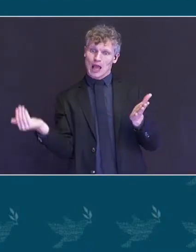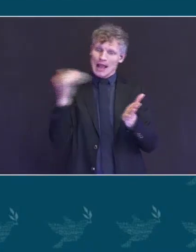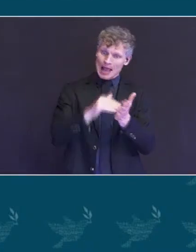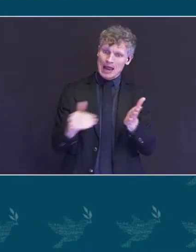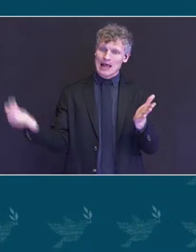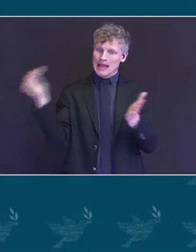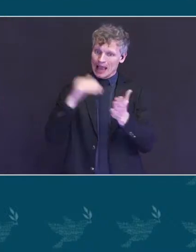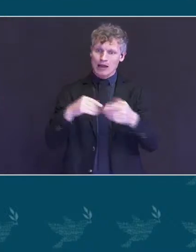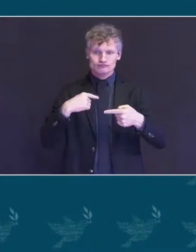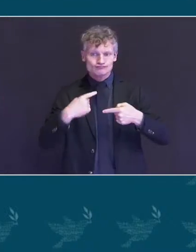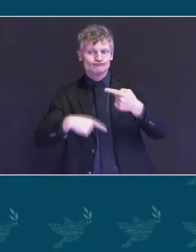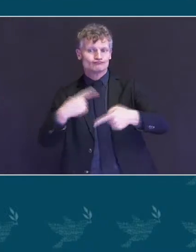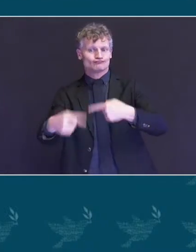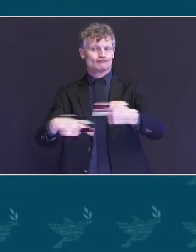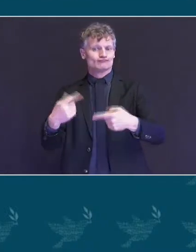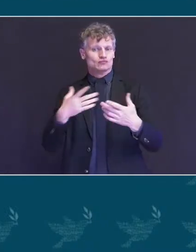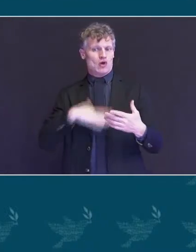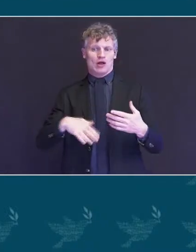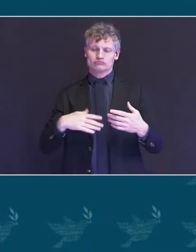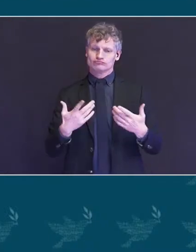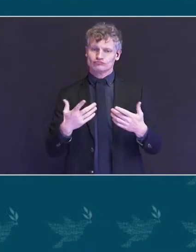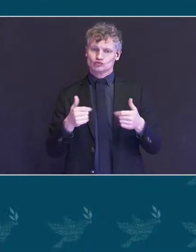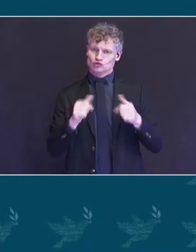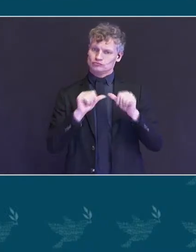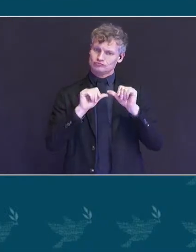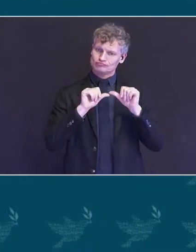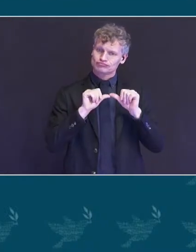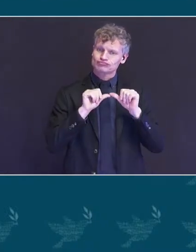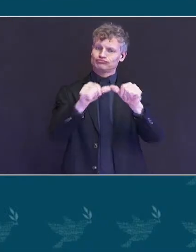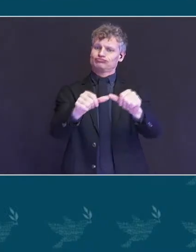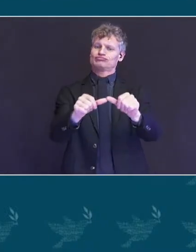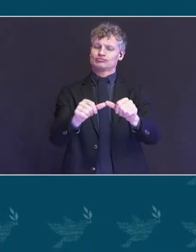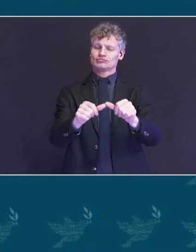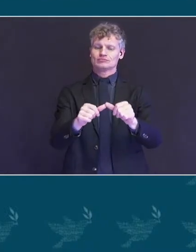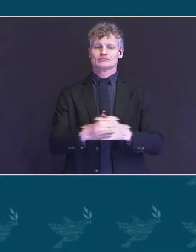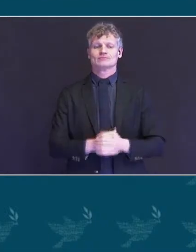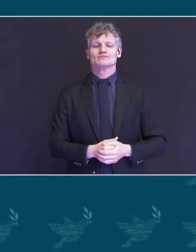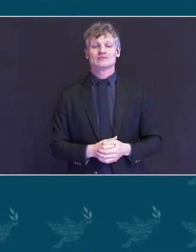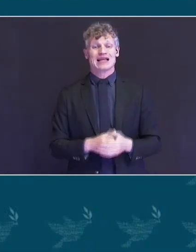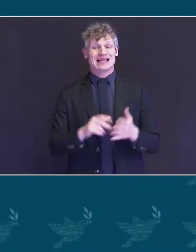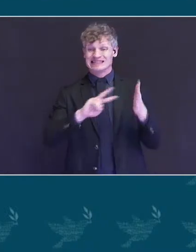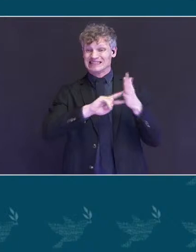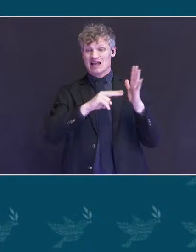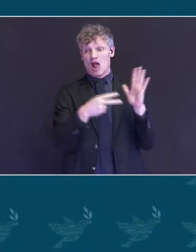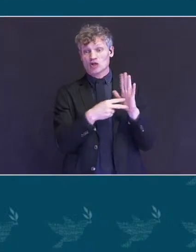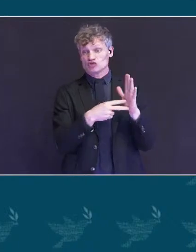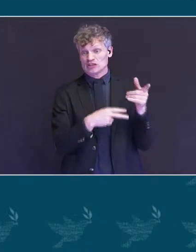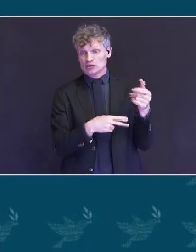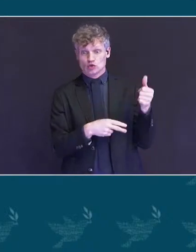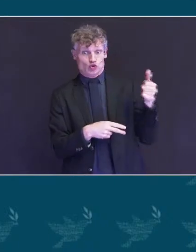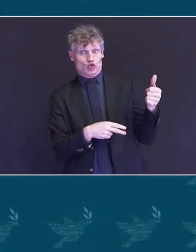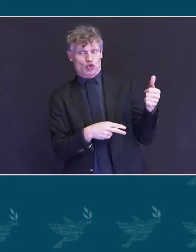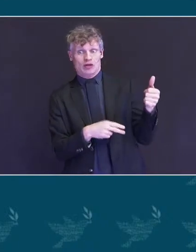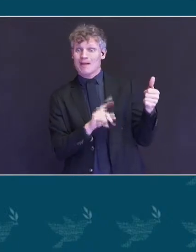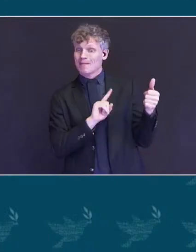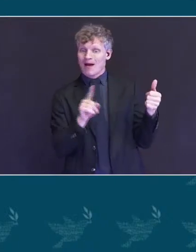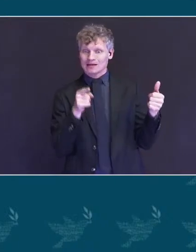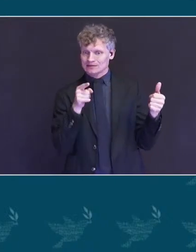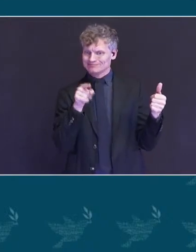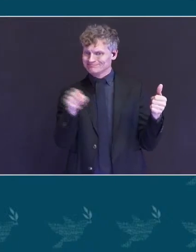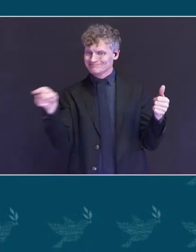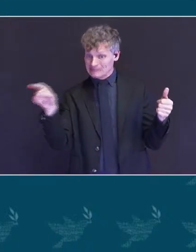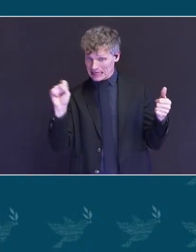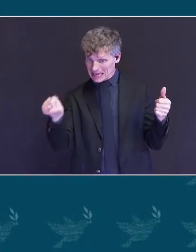sustainable. Technology is only as effective as the educators who use it. To fully harness multimedia